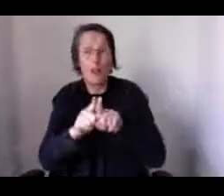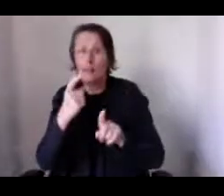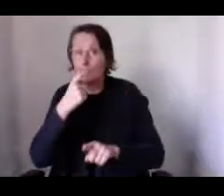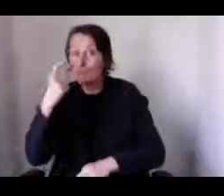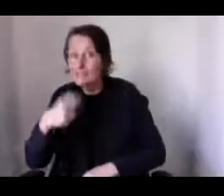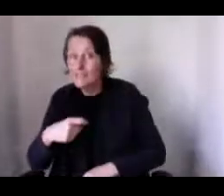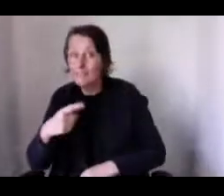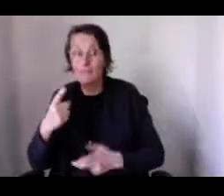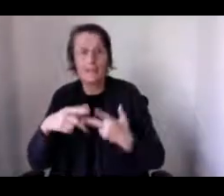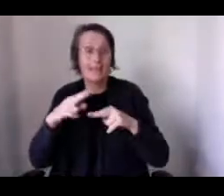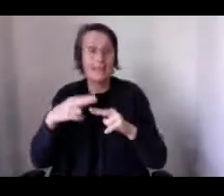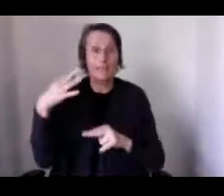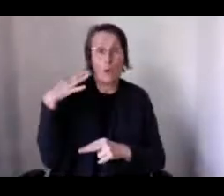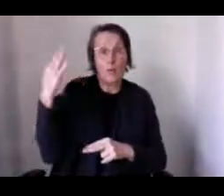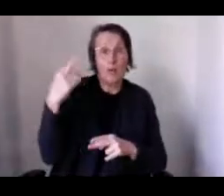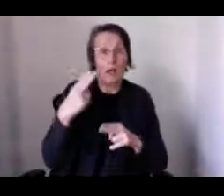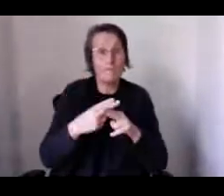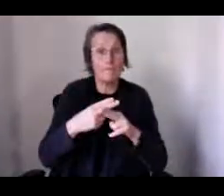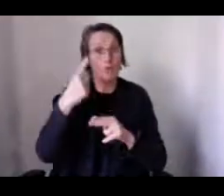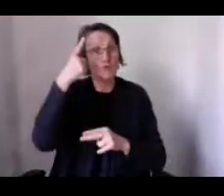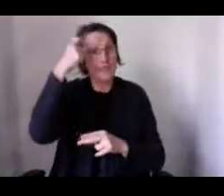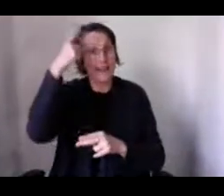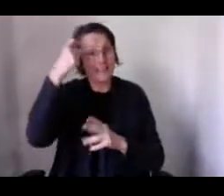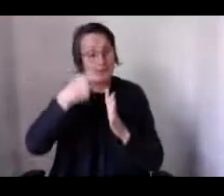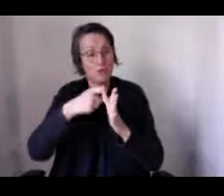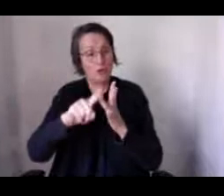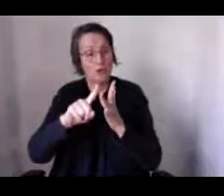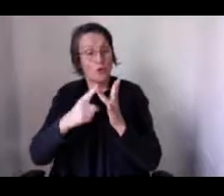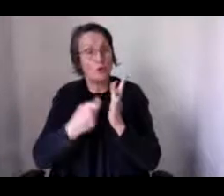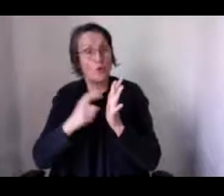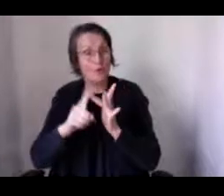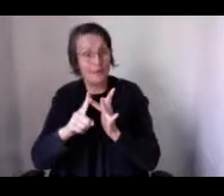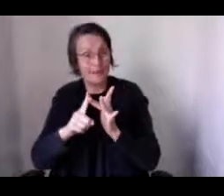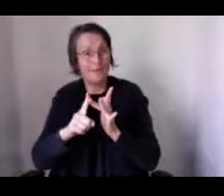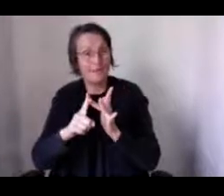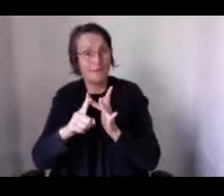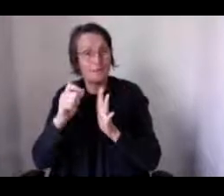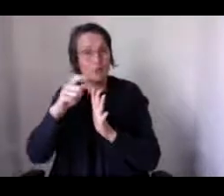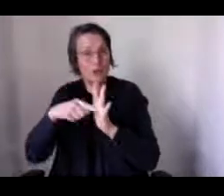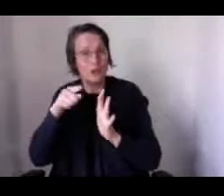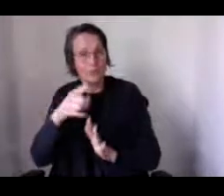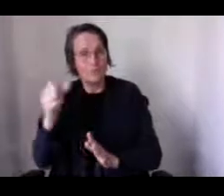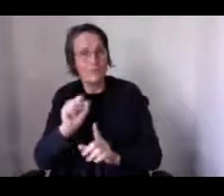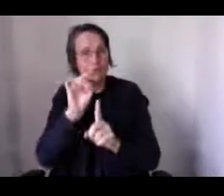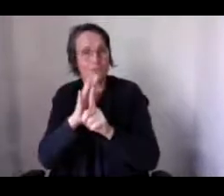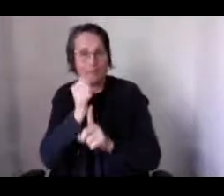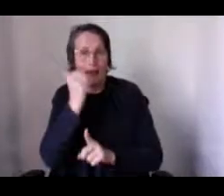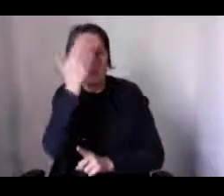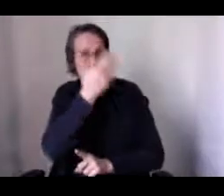applying for creative query projects, you must be a New South Wales Aboriginal artist or arts and cultural worker.